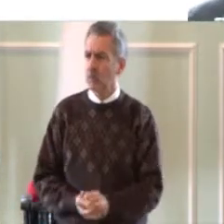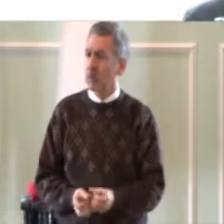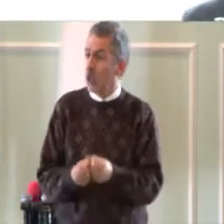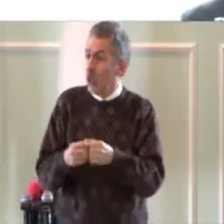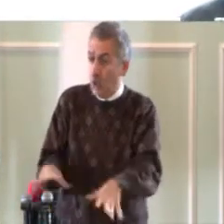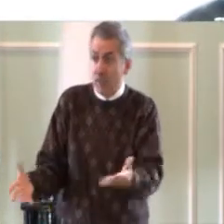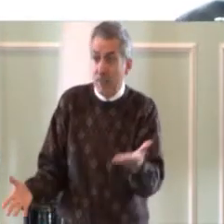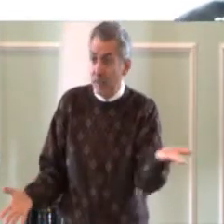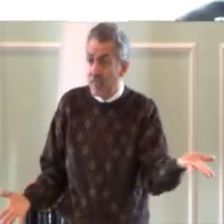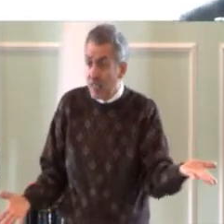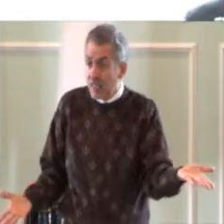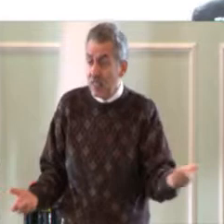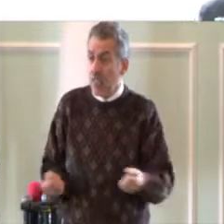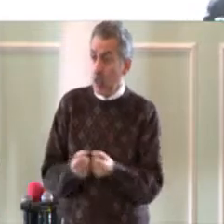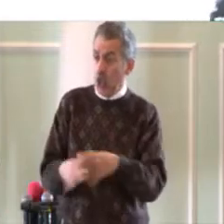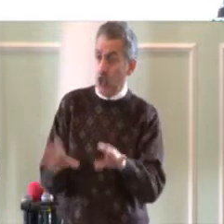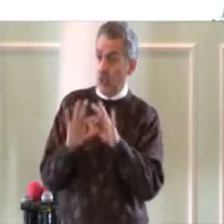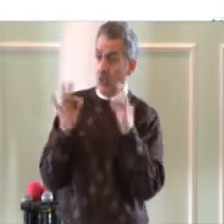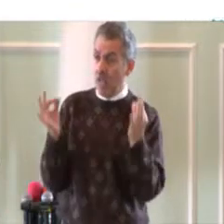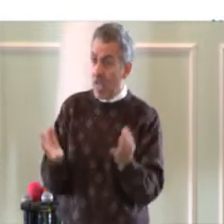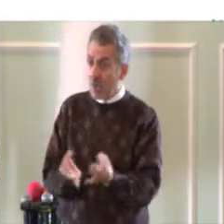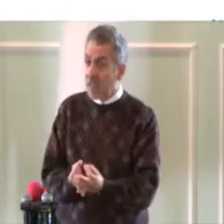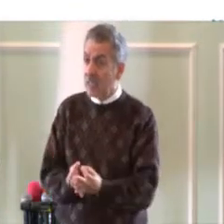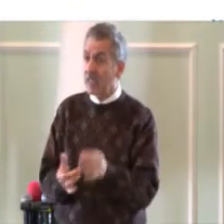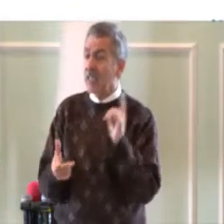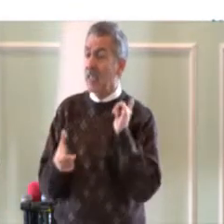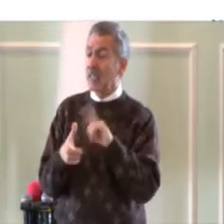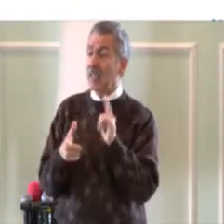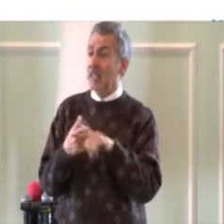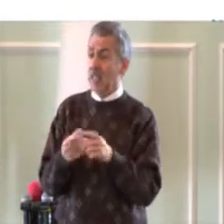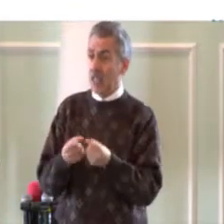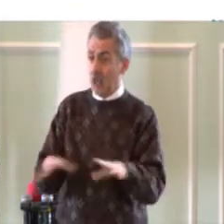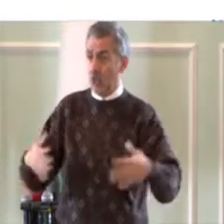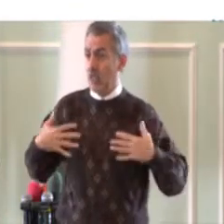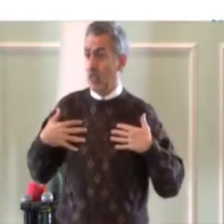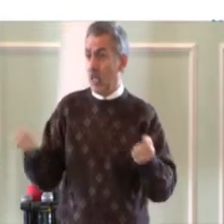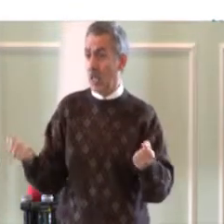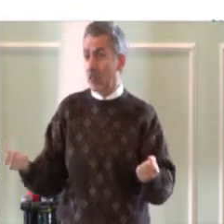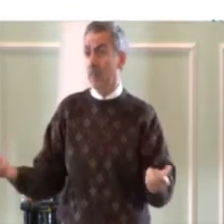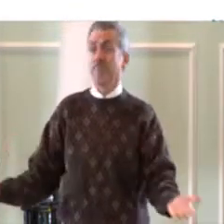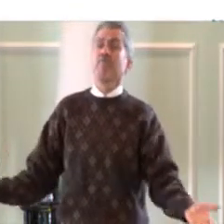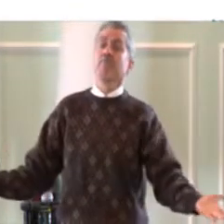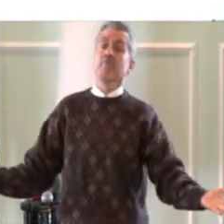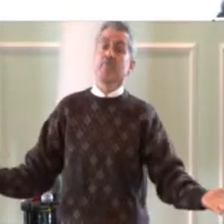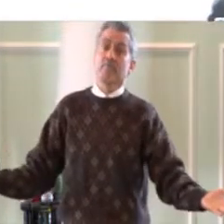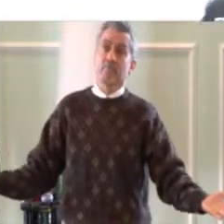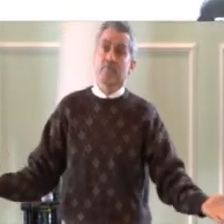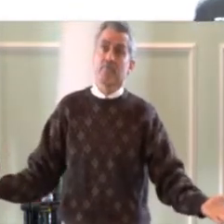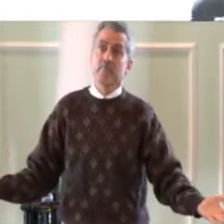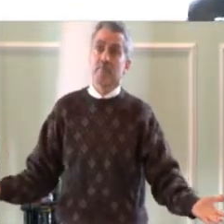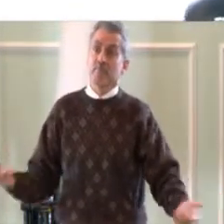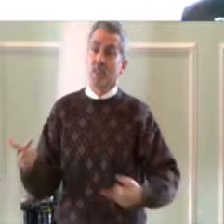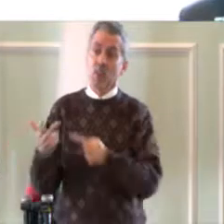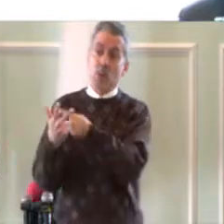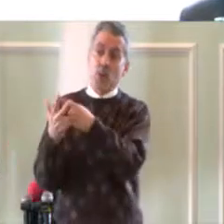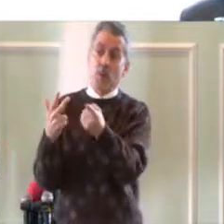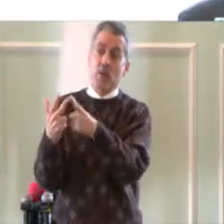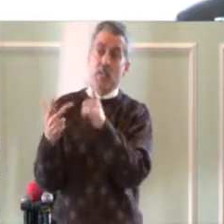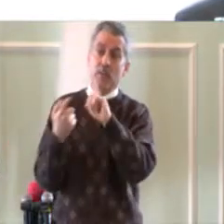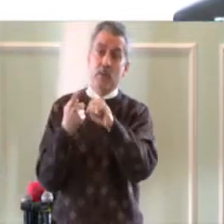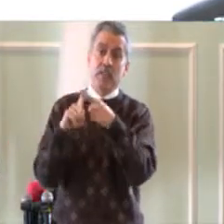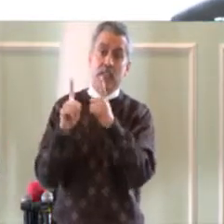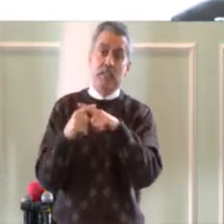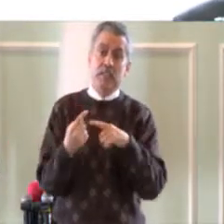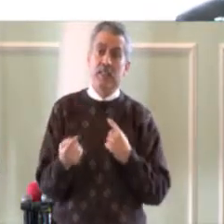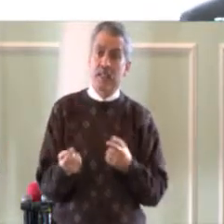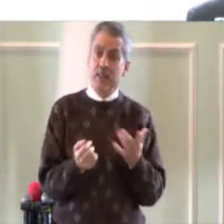everything. He lost his family, and then he lost his health. And as you remember, three of his friends come by to